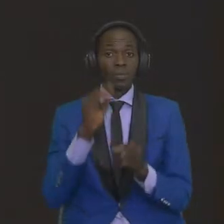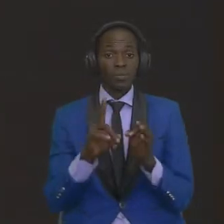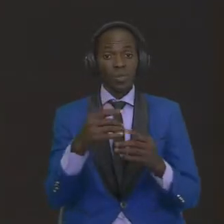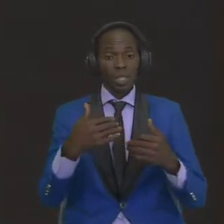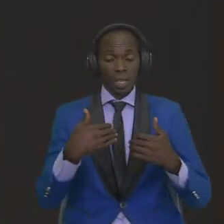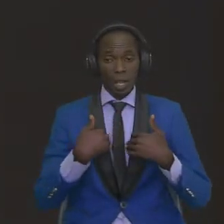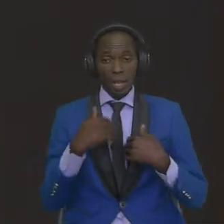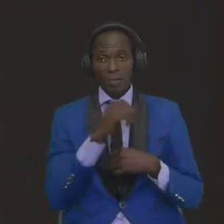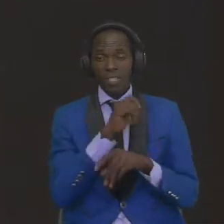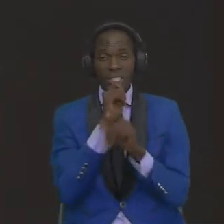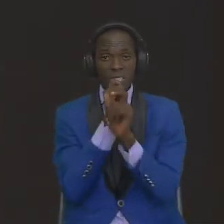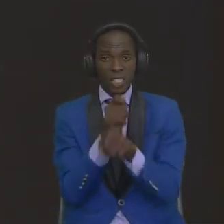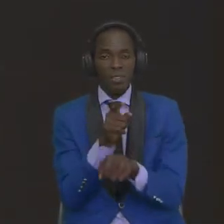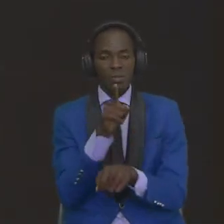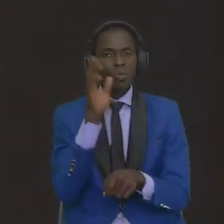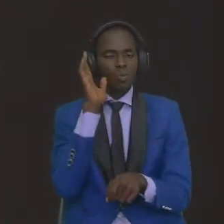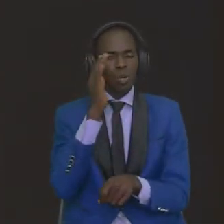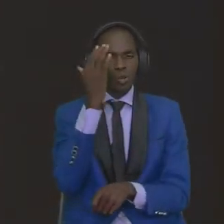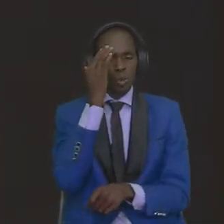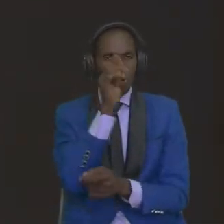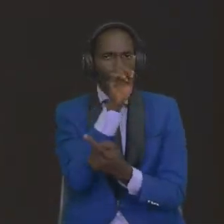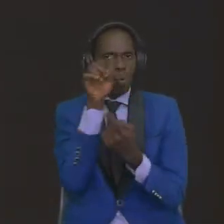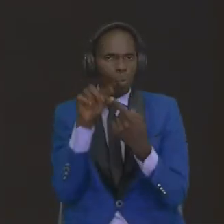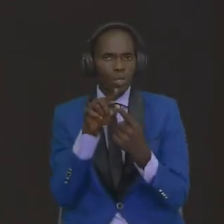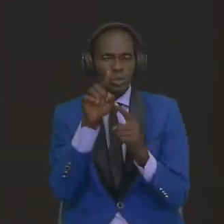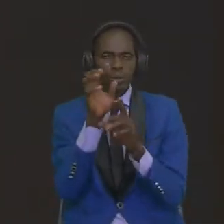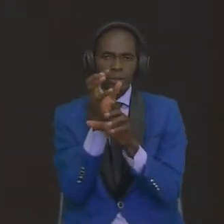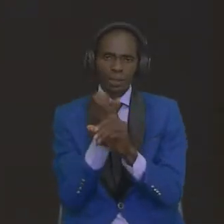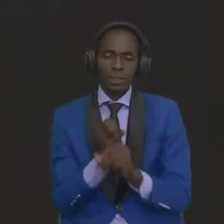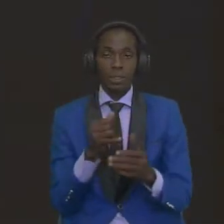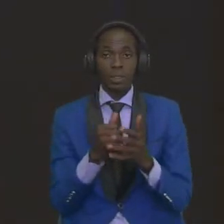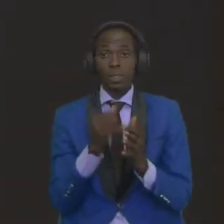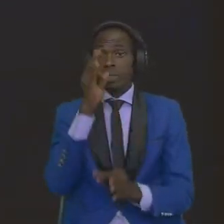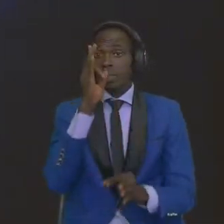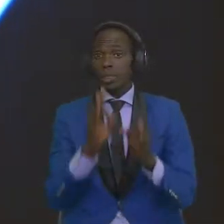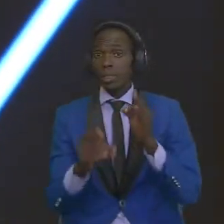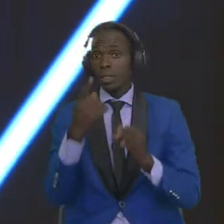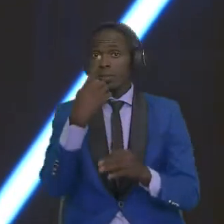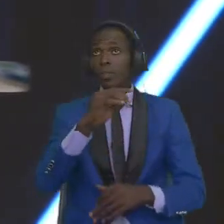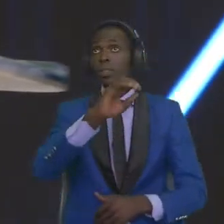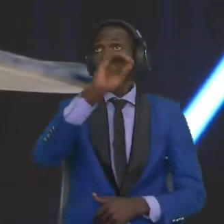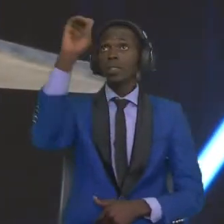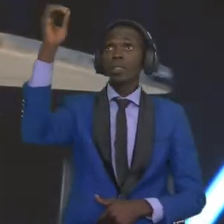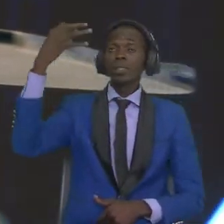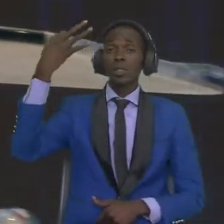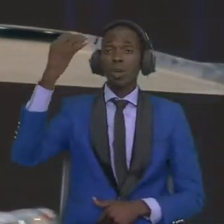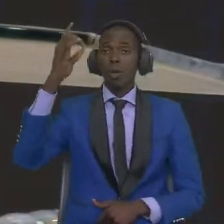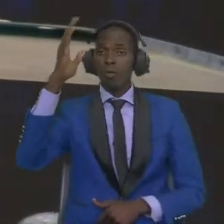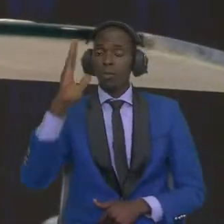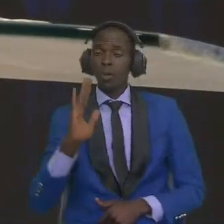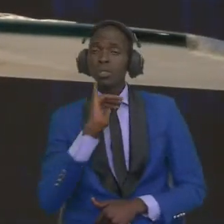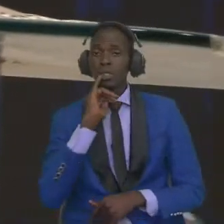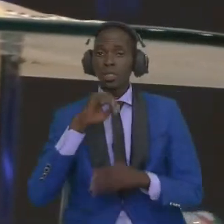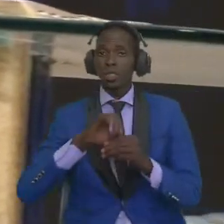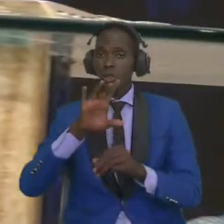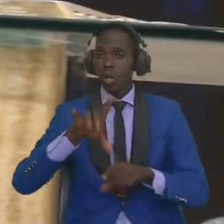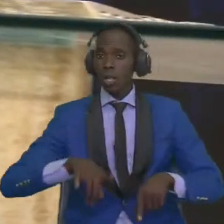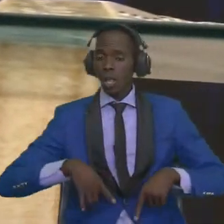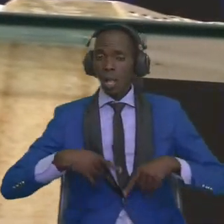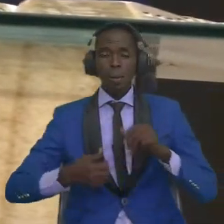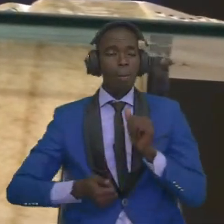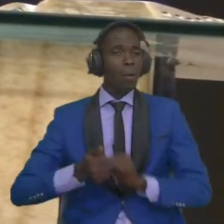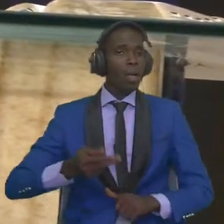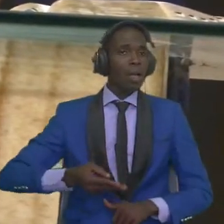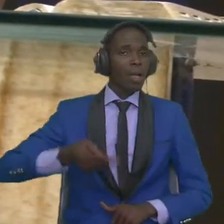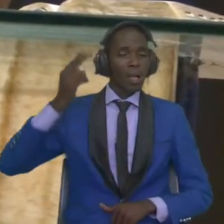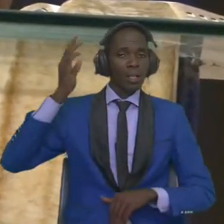gift, you know when you discovered that gift. If the grace of God is in your life, higher than the grace you had